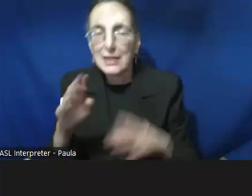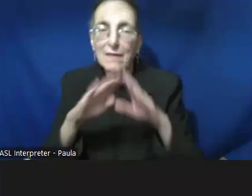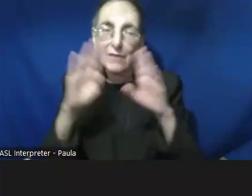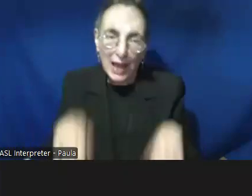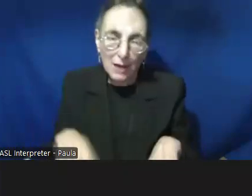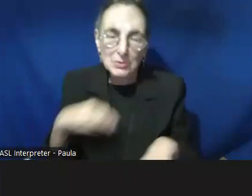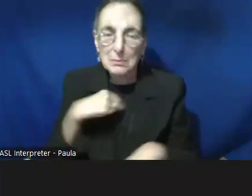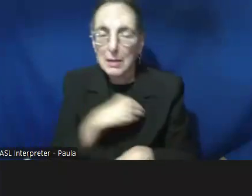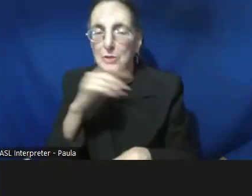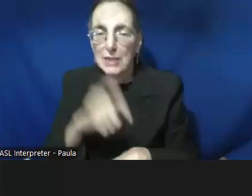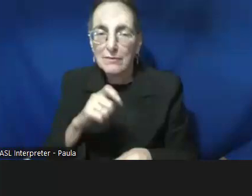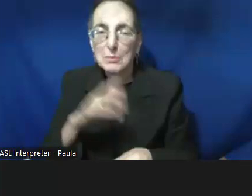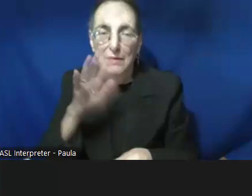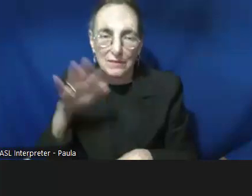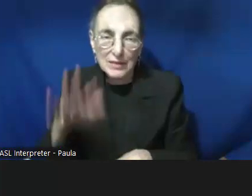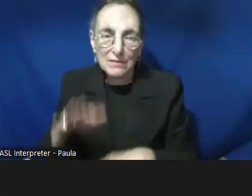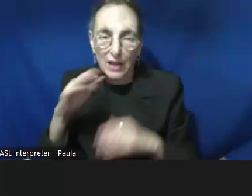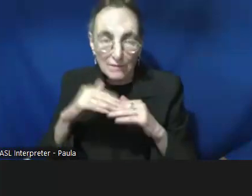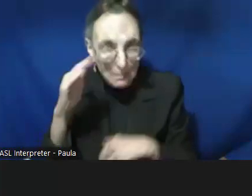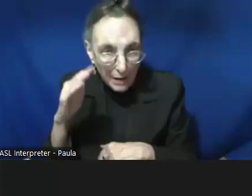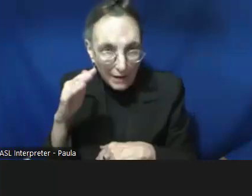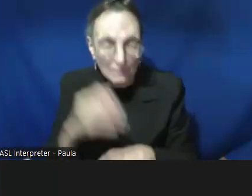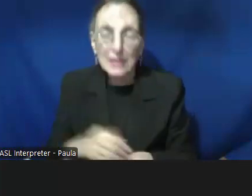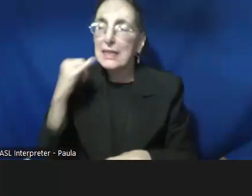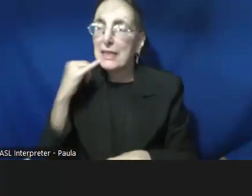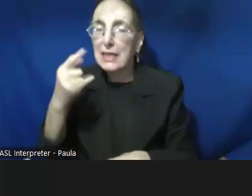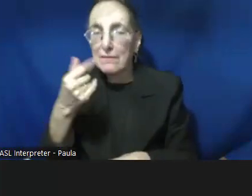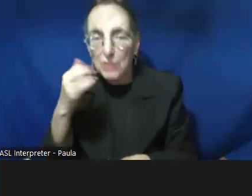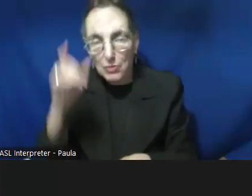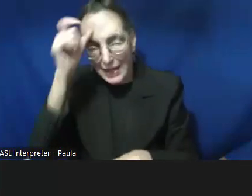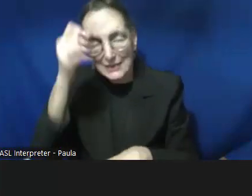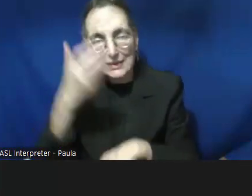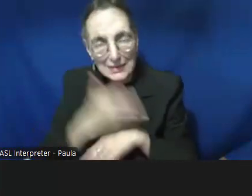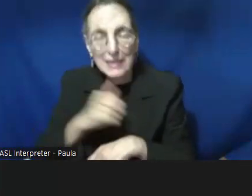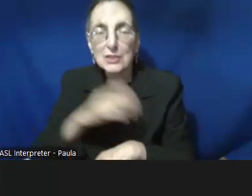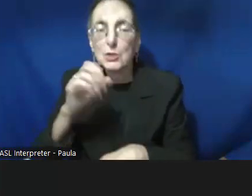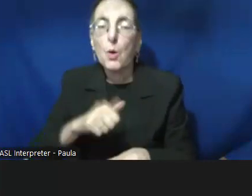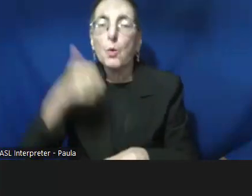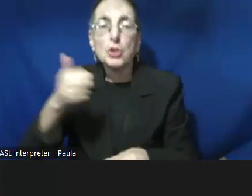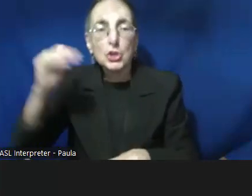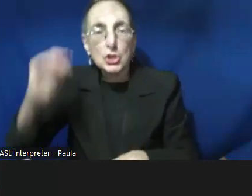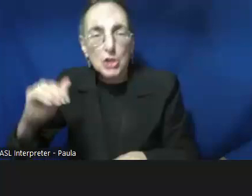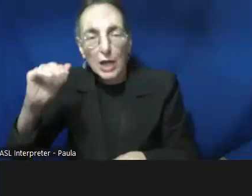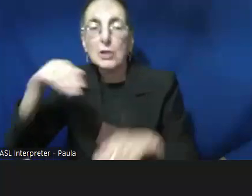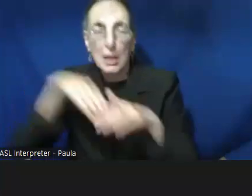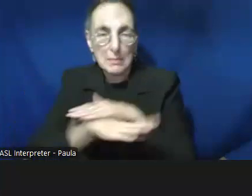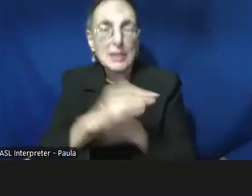over 55. And if the grandson is an older child and is coming in to help